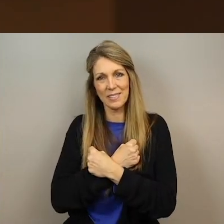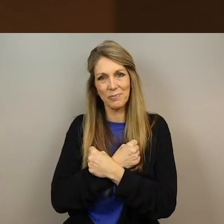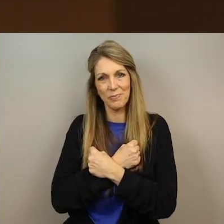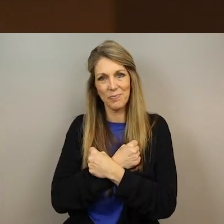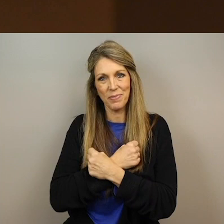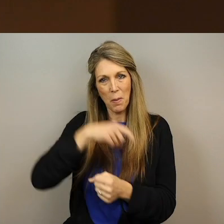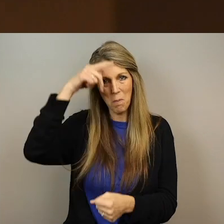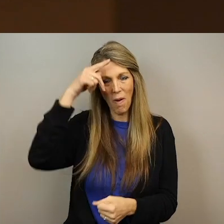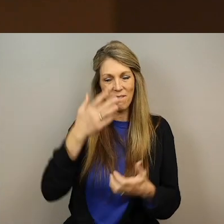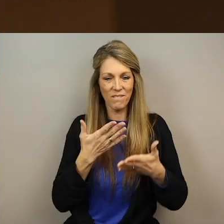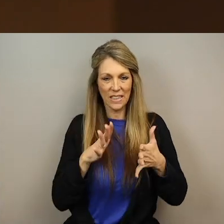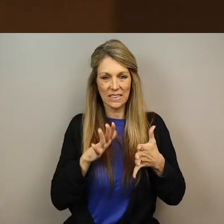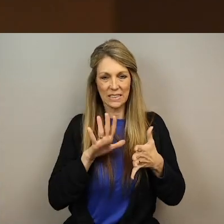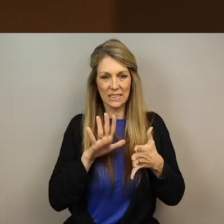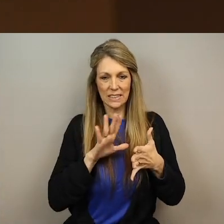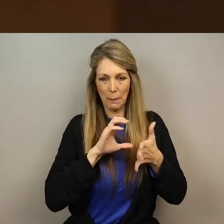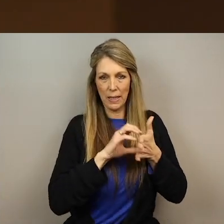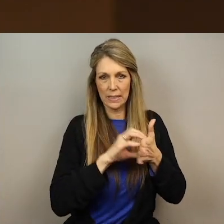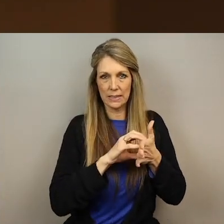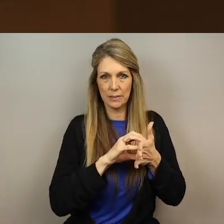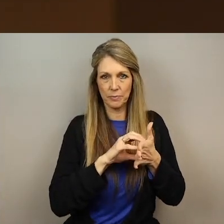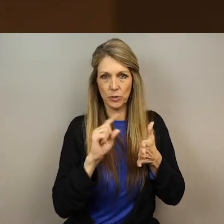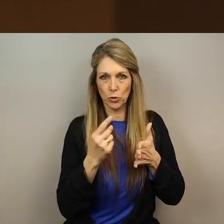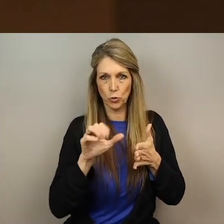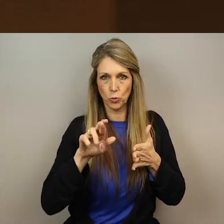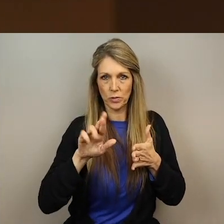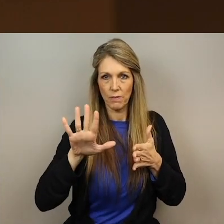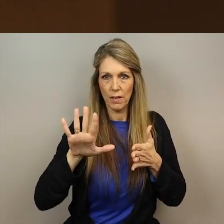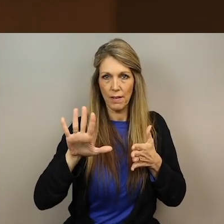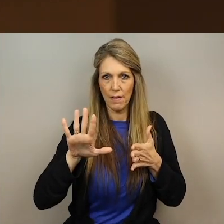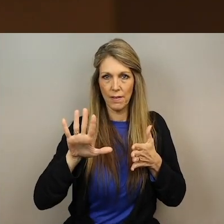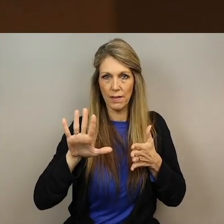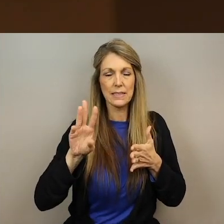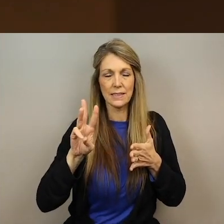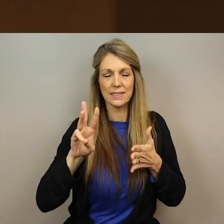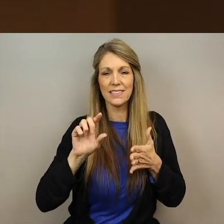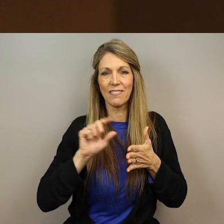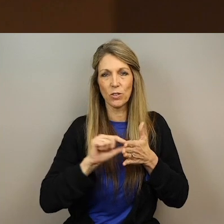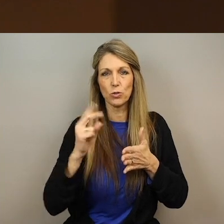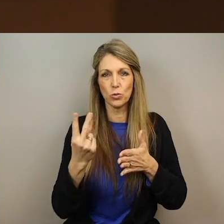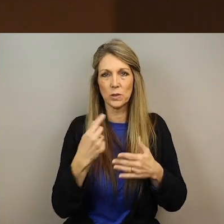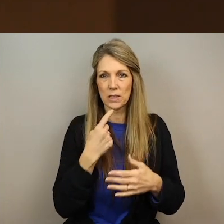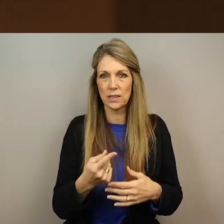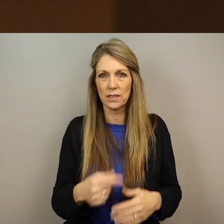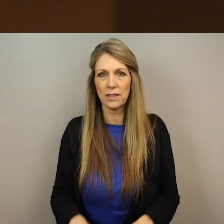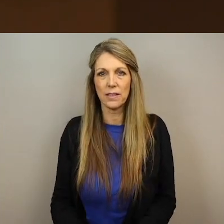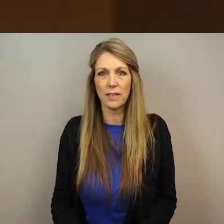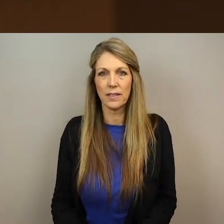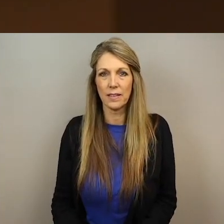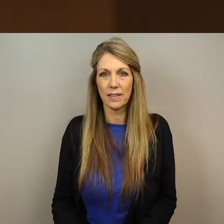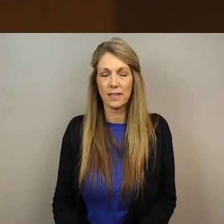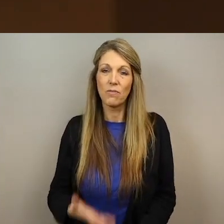And Paul concludes that beautiful passage in 1 Corinthians 5, chapter 6, verse 2, when he says, "In a